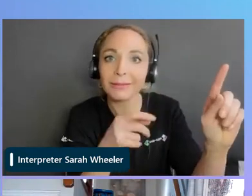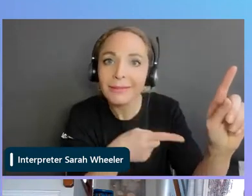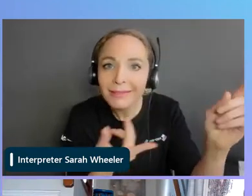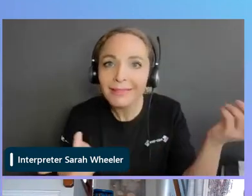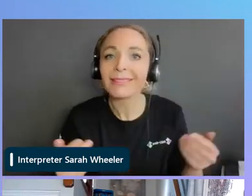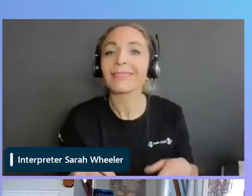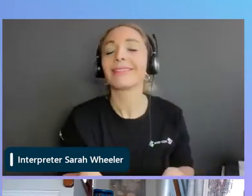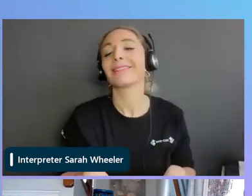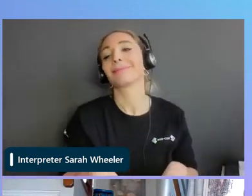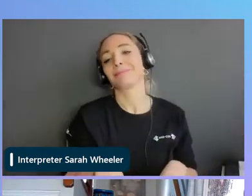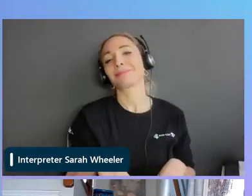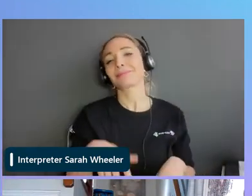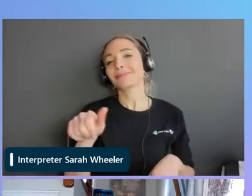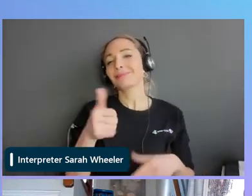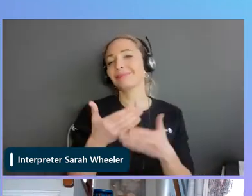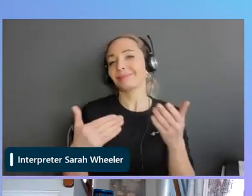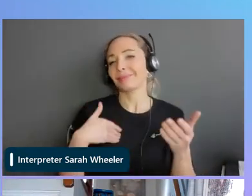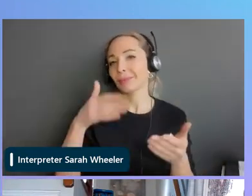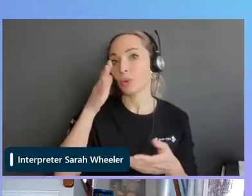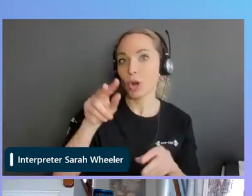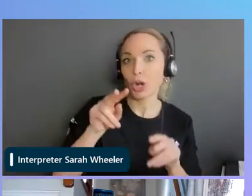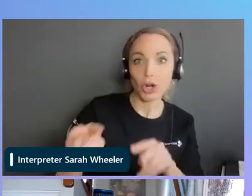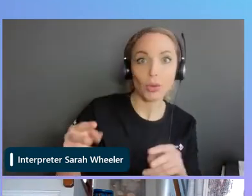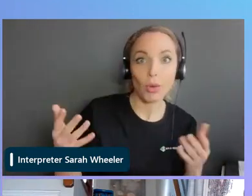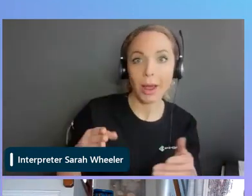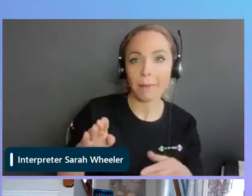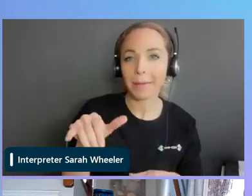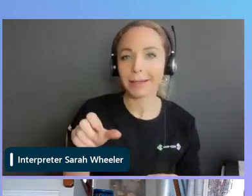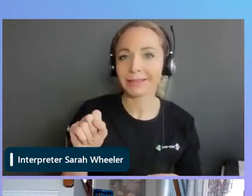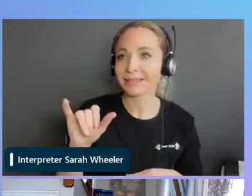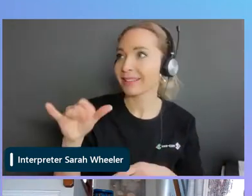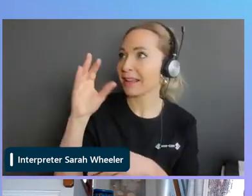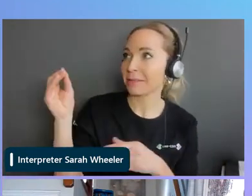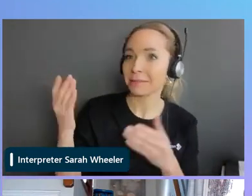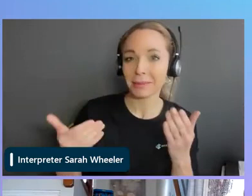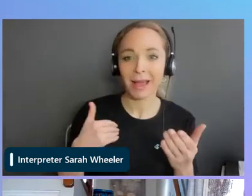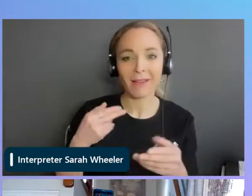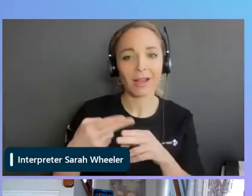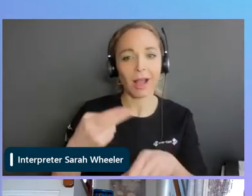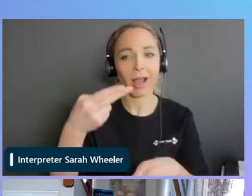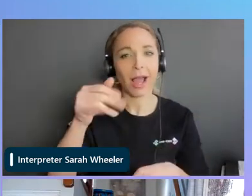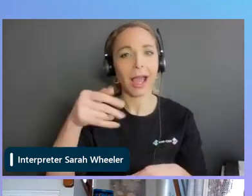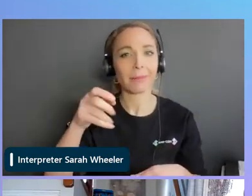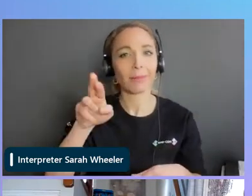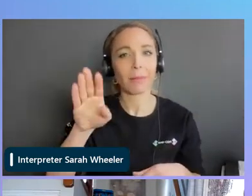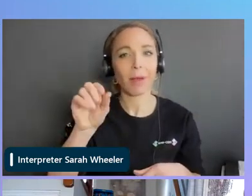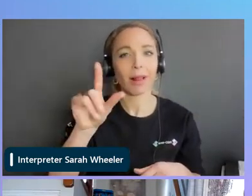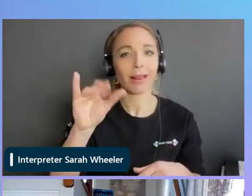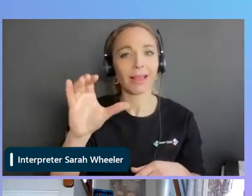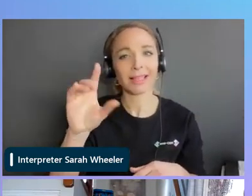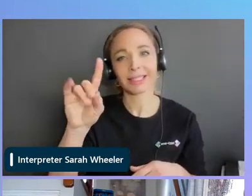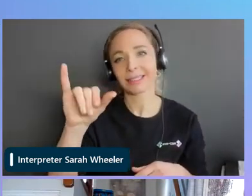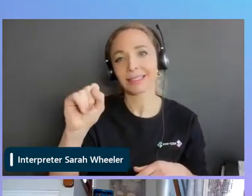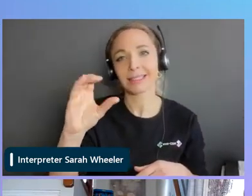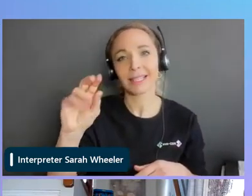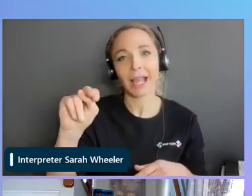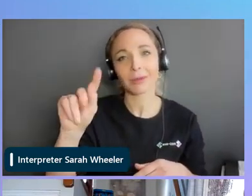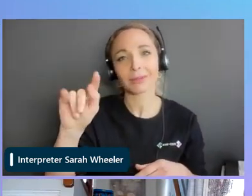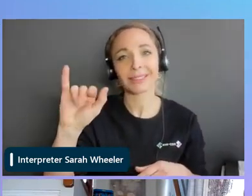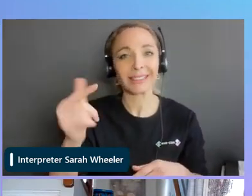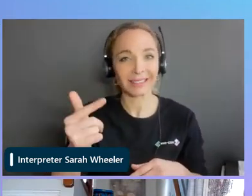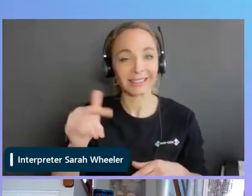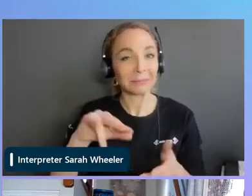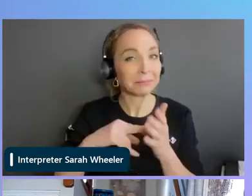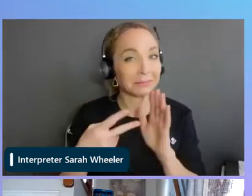Another thing that we can look out for, biases that our company might have, is something called hyperbolic discounting. And it's really a fancy way of saying